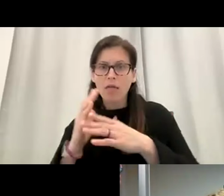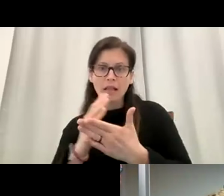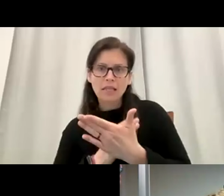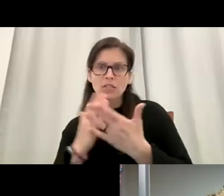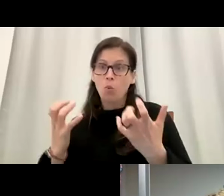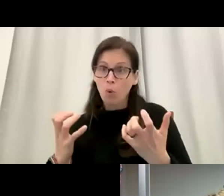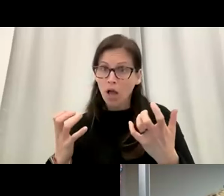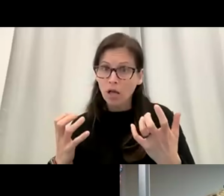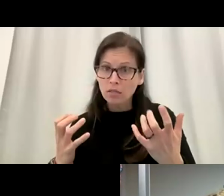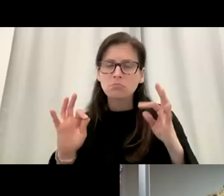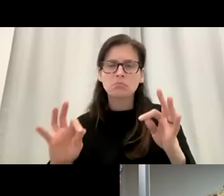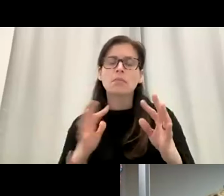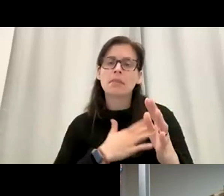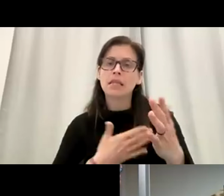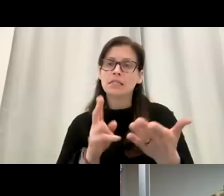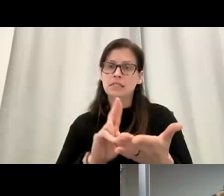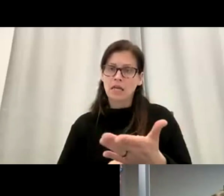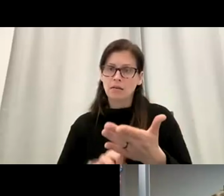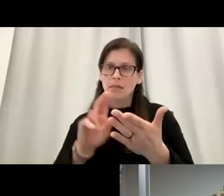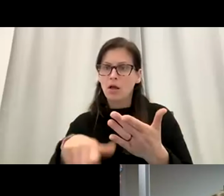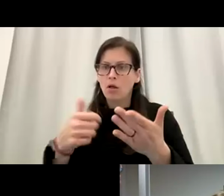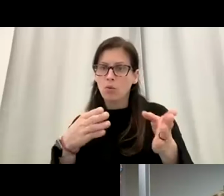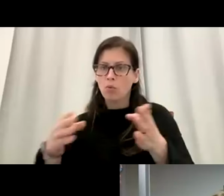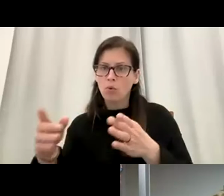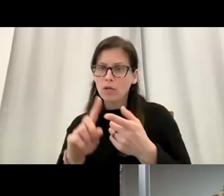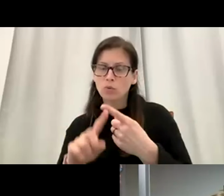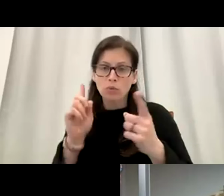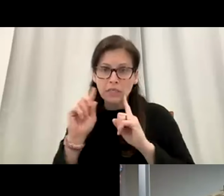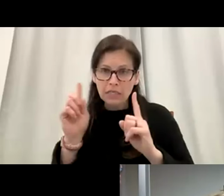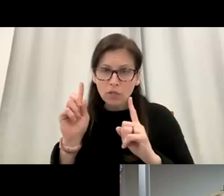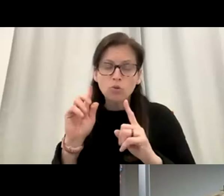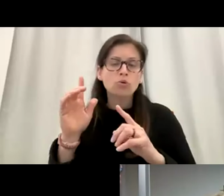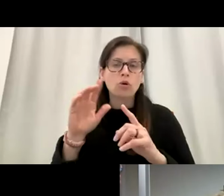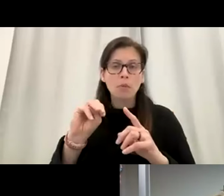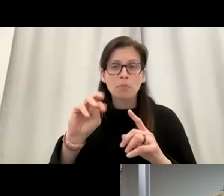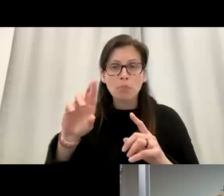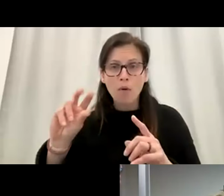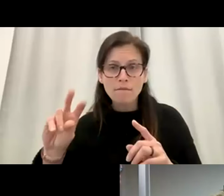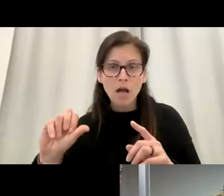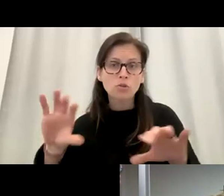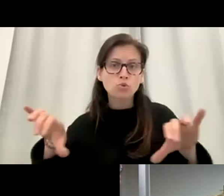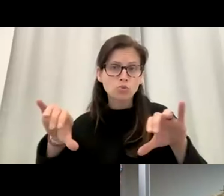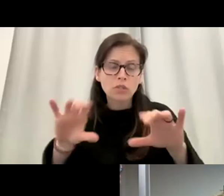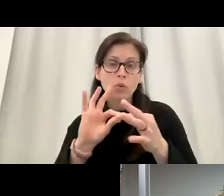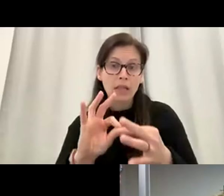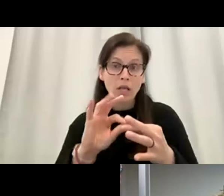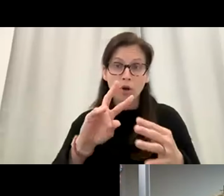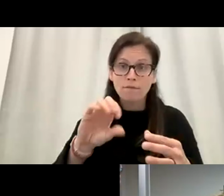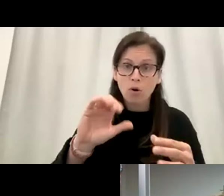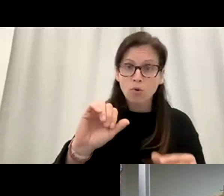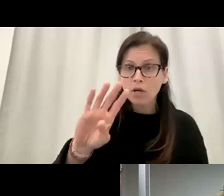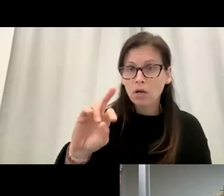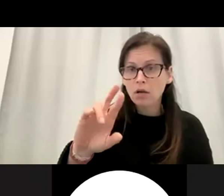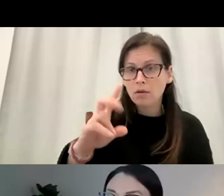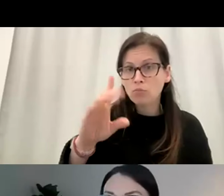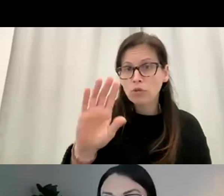be, please sign up. And that's another way to just hear about what MOVA's doing, not just related to the VOCA Bridge, but all of our kind